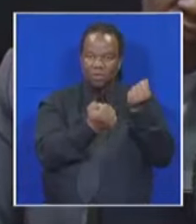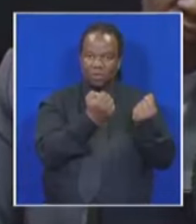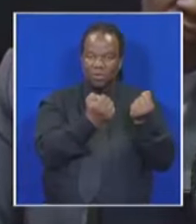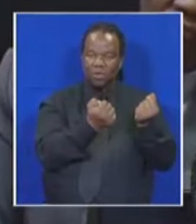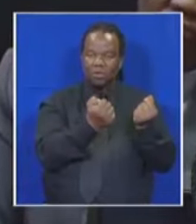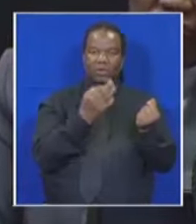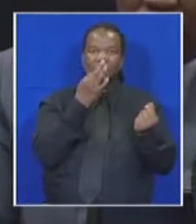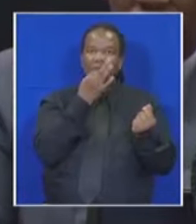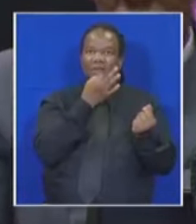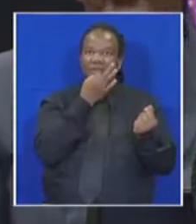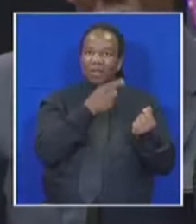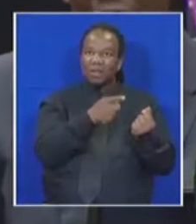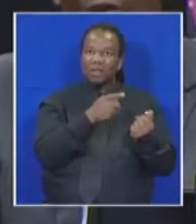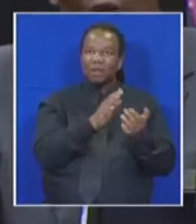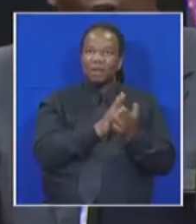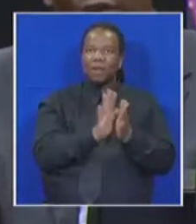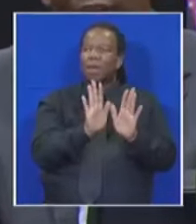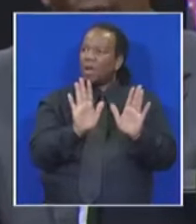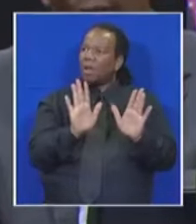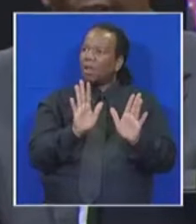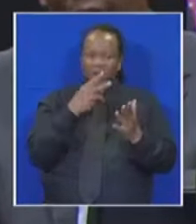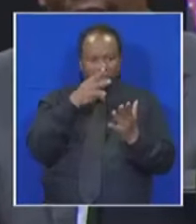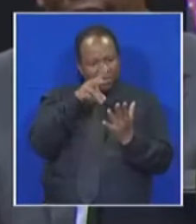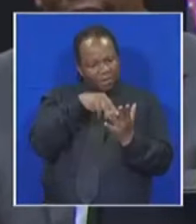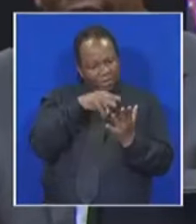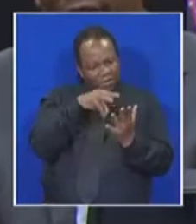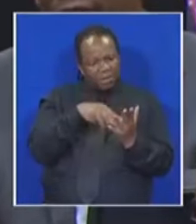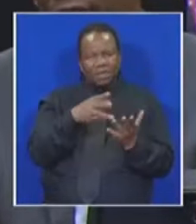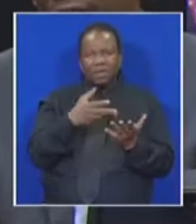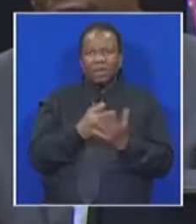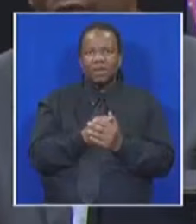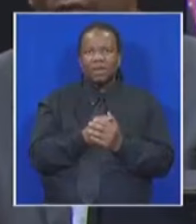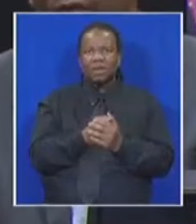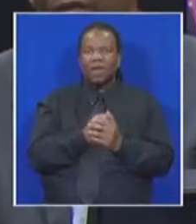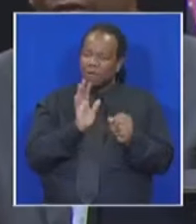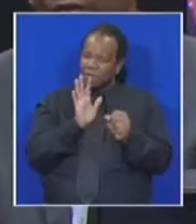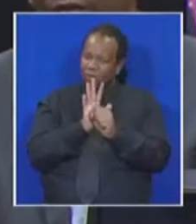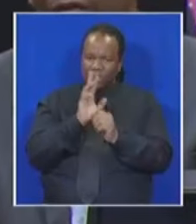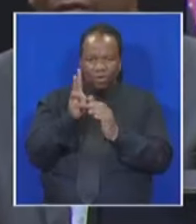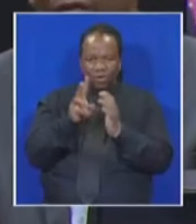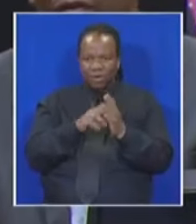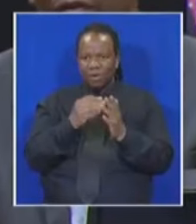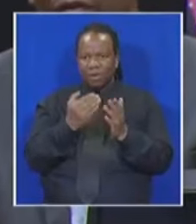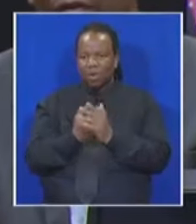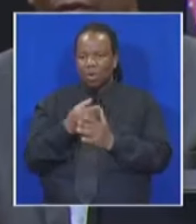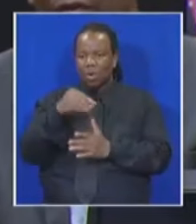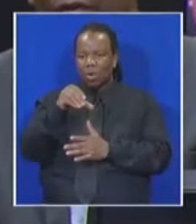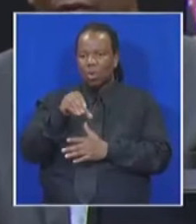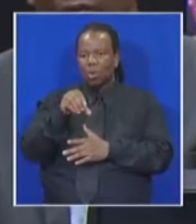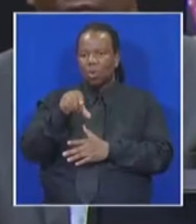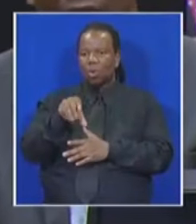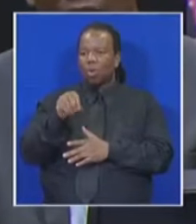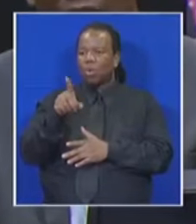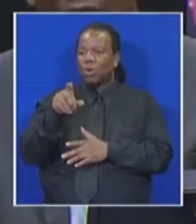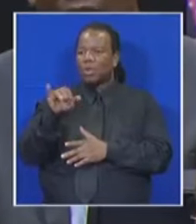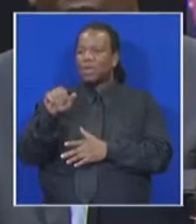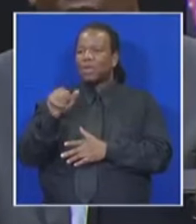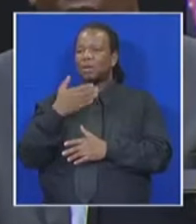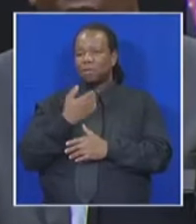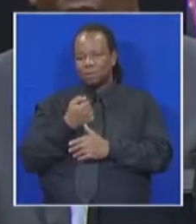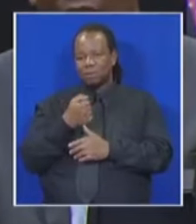judgment. No, we should. This is what Judge Goliath said.